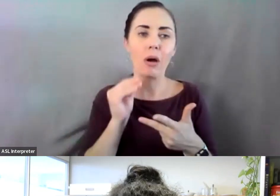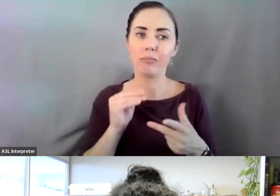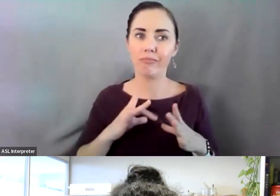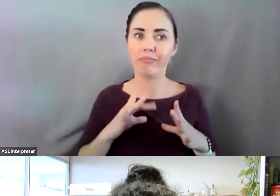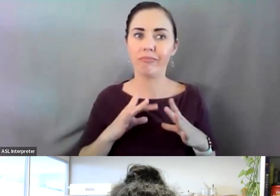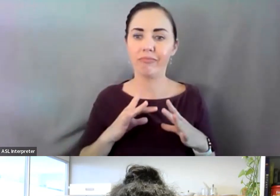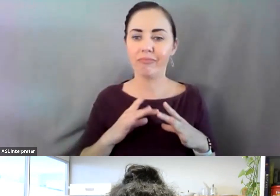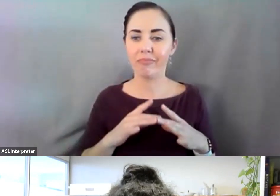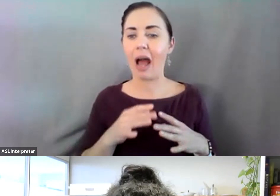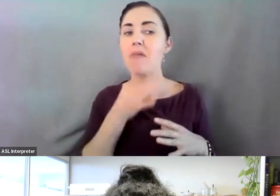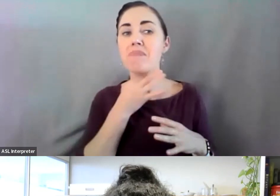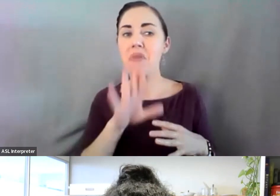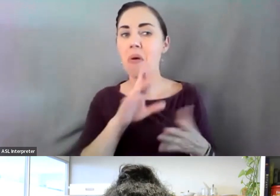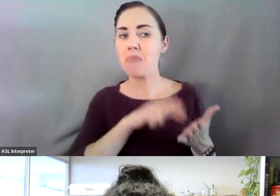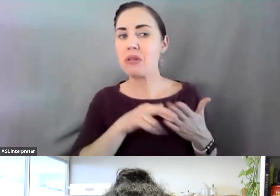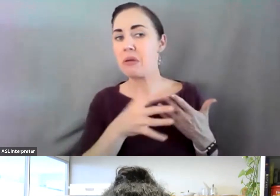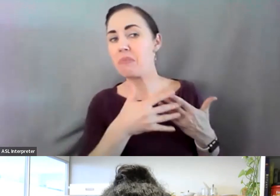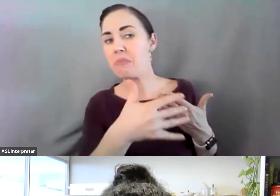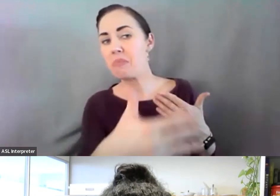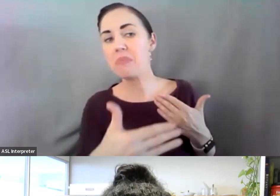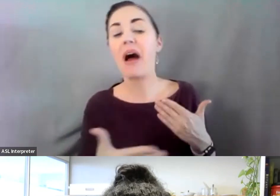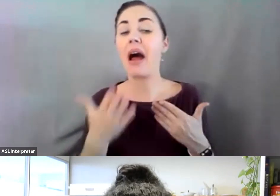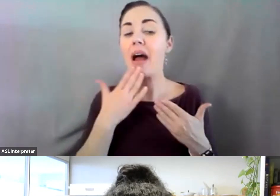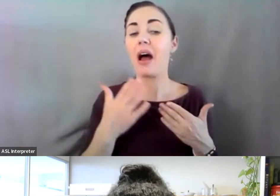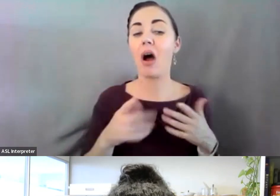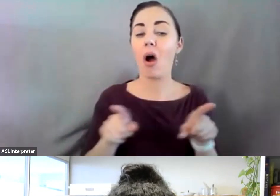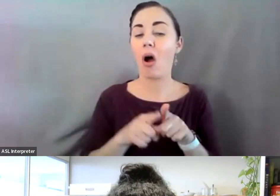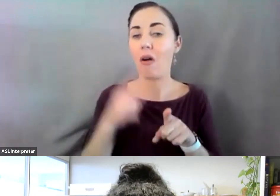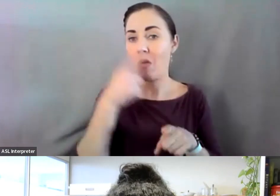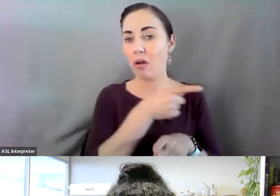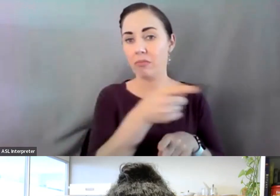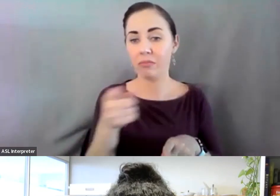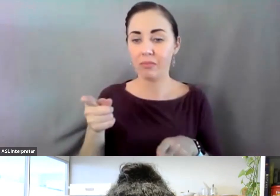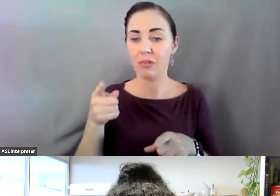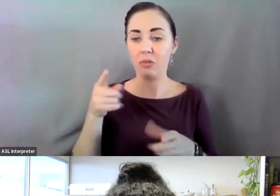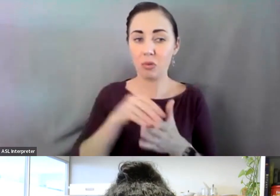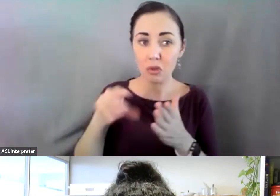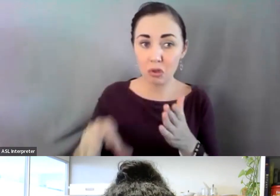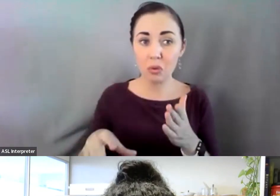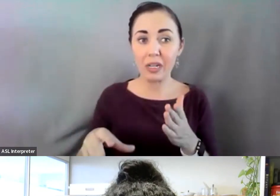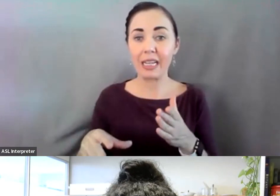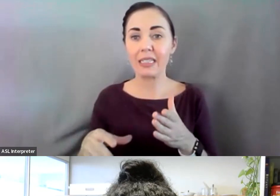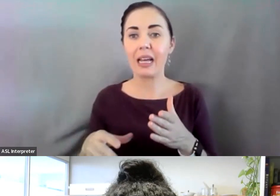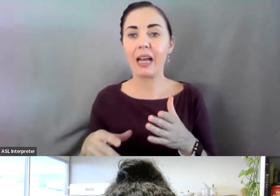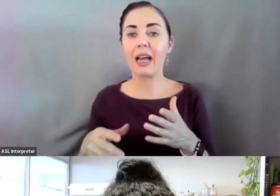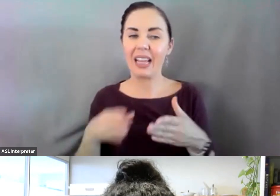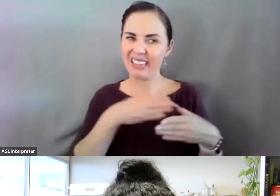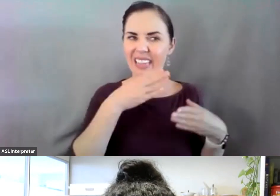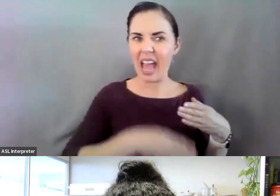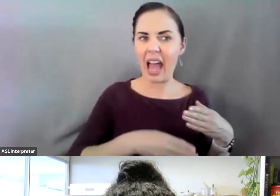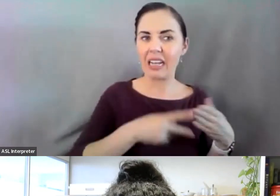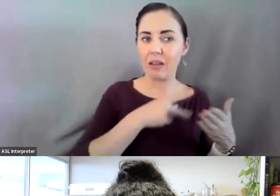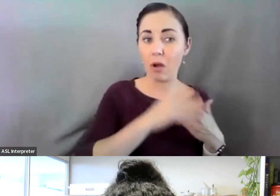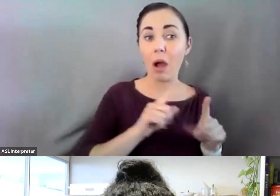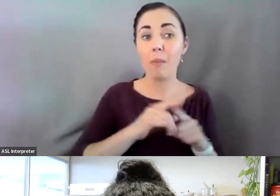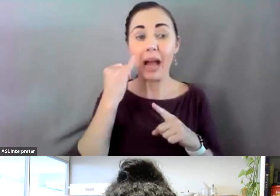takes you. Thank you again. And with that, for those of you who are students and in the classroom, that's the end of our program. But if